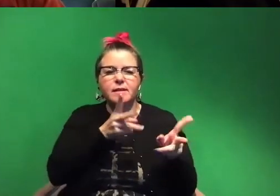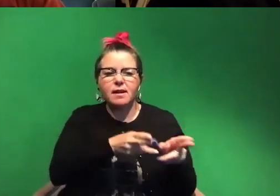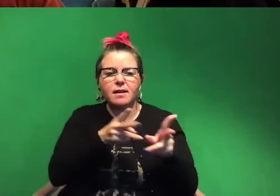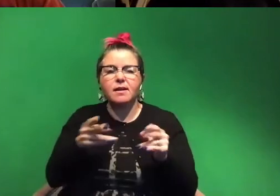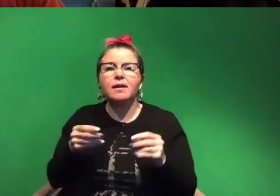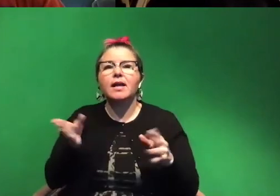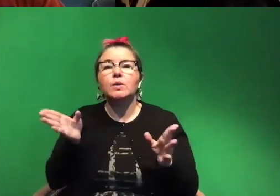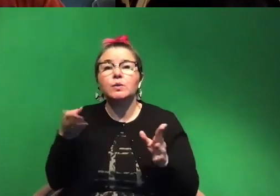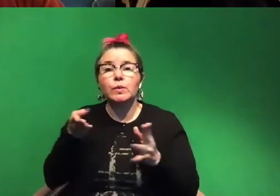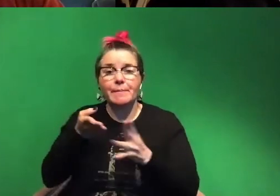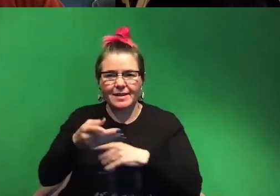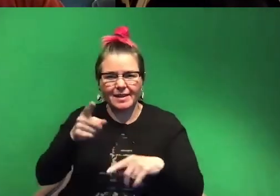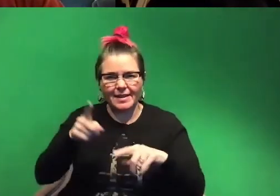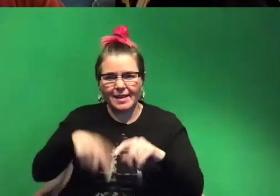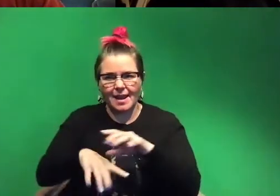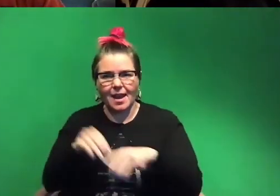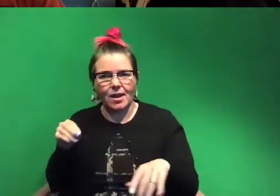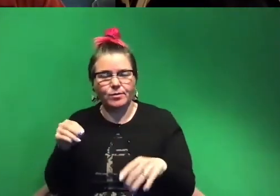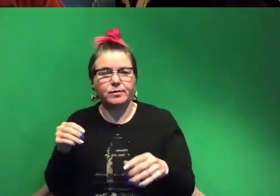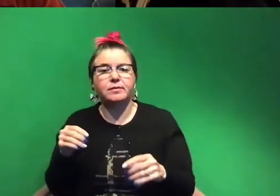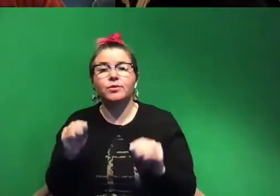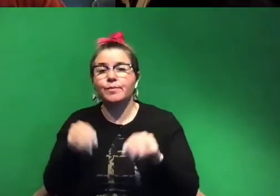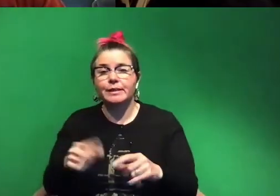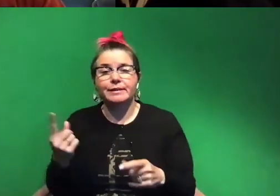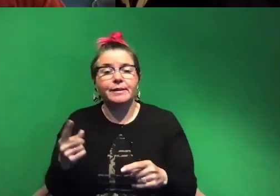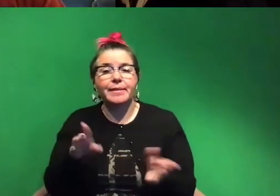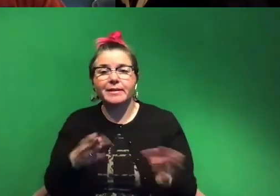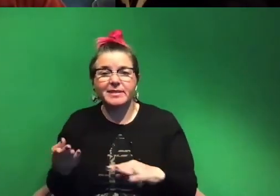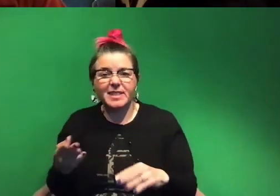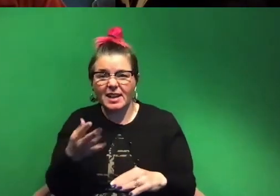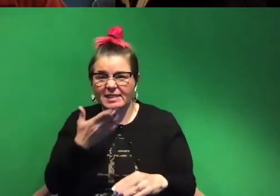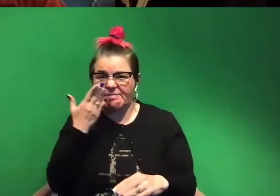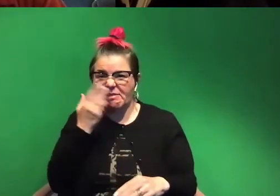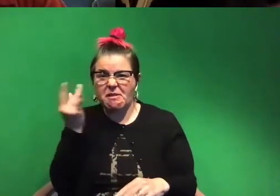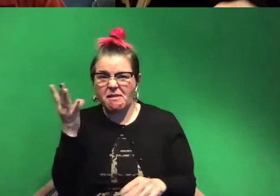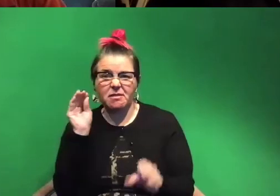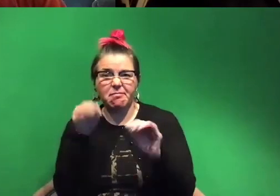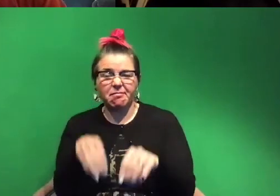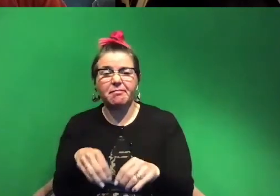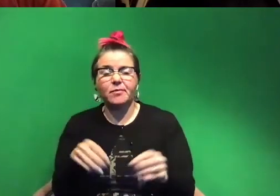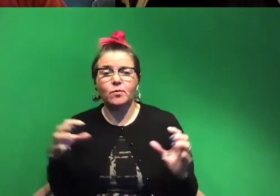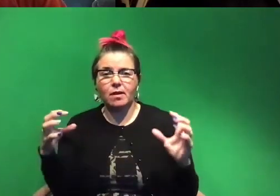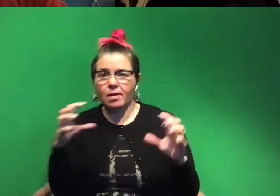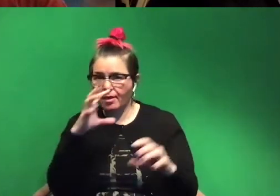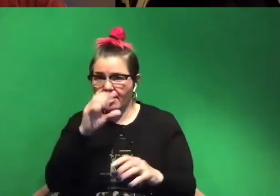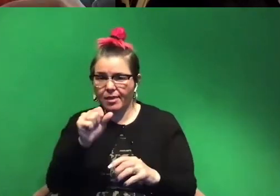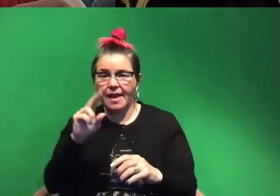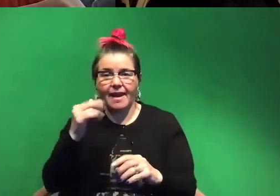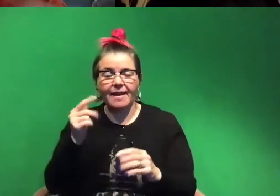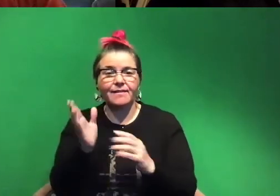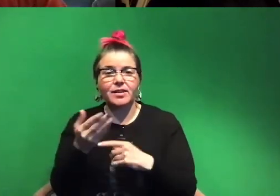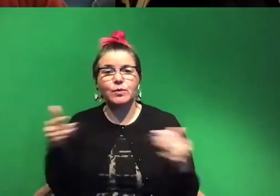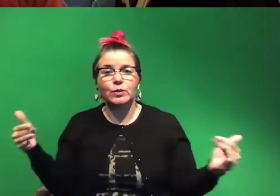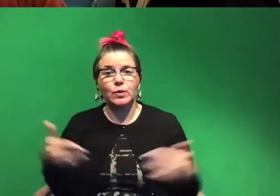swim in, but they can't swim out. And you just put something dead and really stinky and attractive to a hagfish in there, and they swim